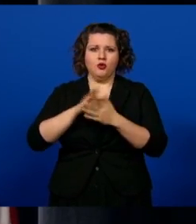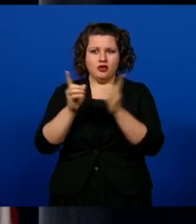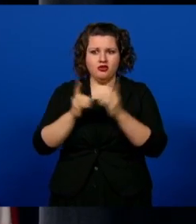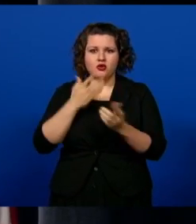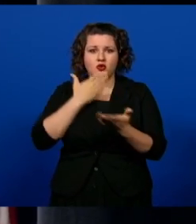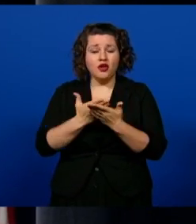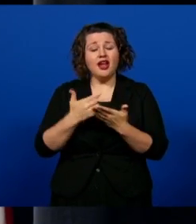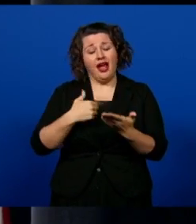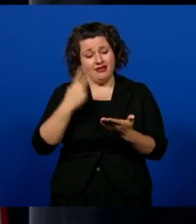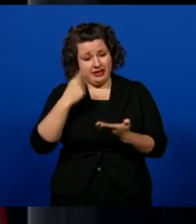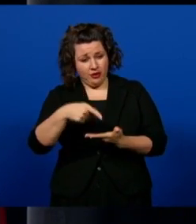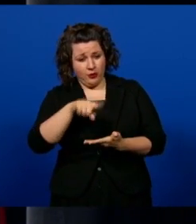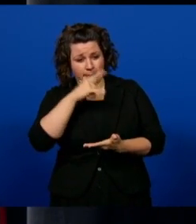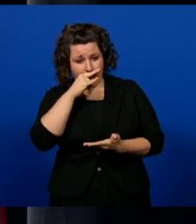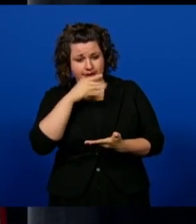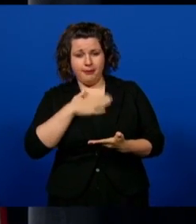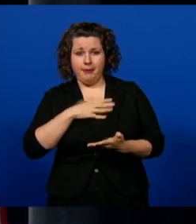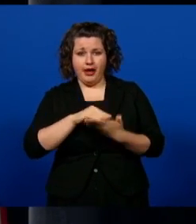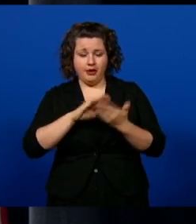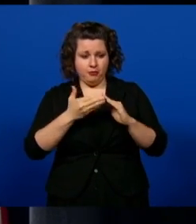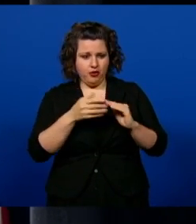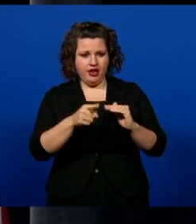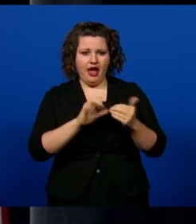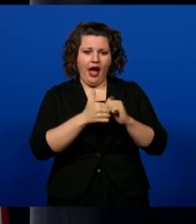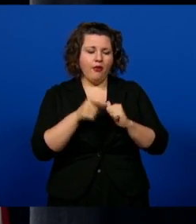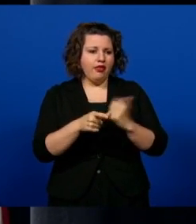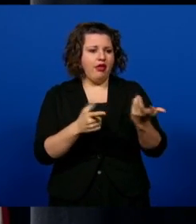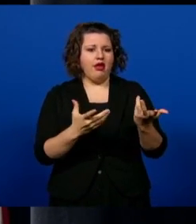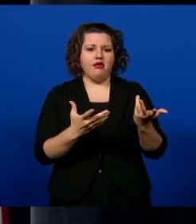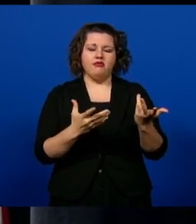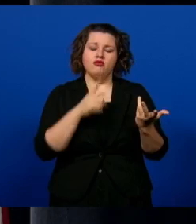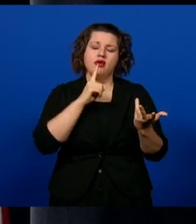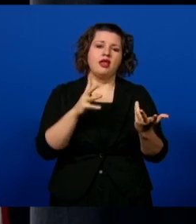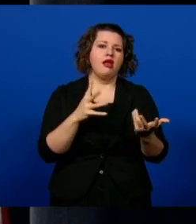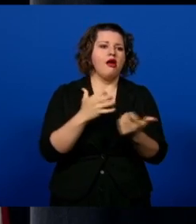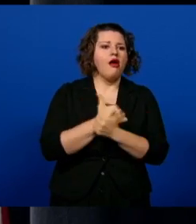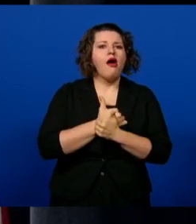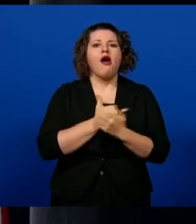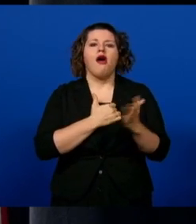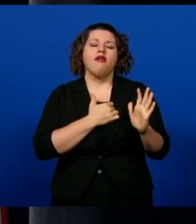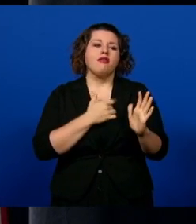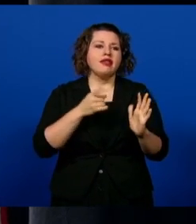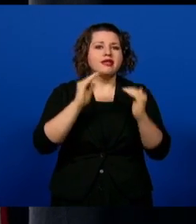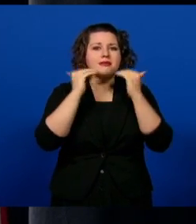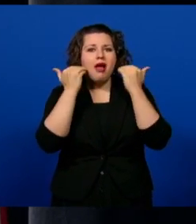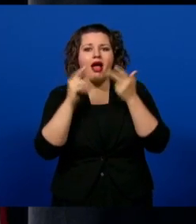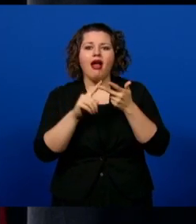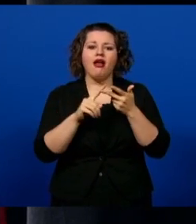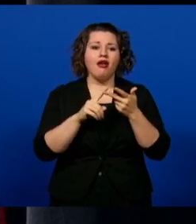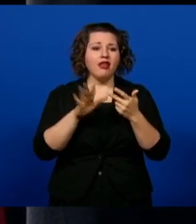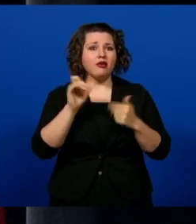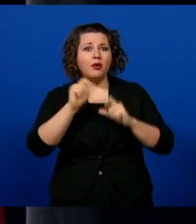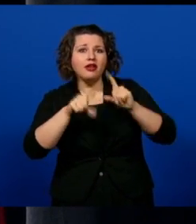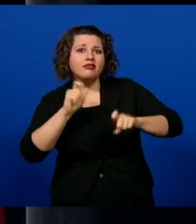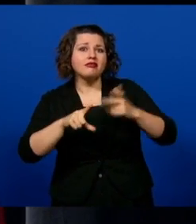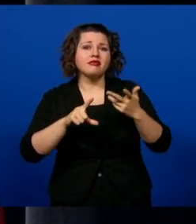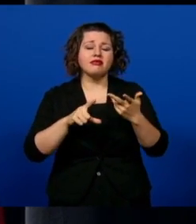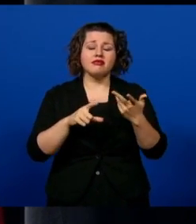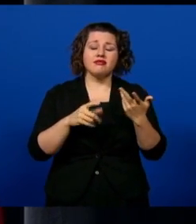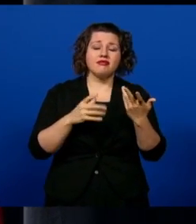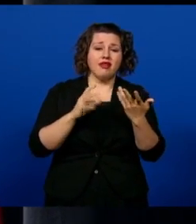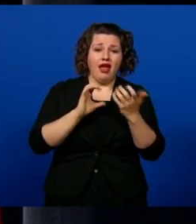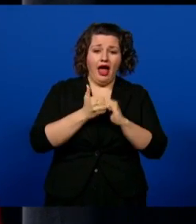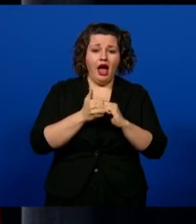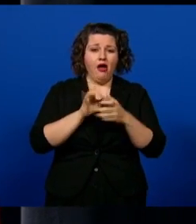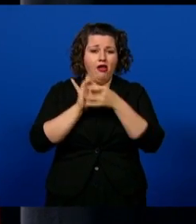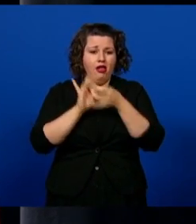way that they've embraced me physically has been wonderful. The smiles on their faces, the questions they have for me, and the way that they relate to